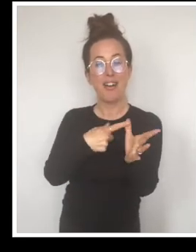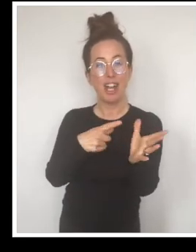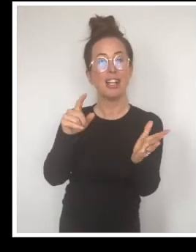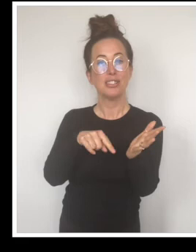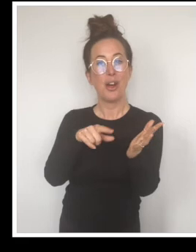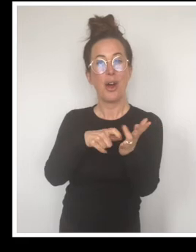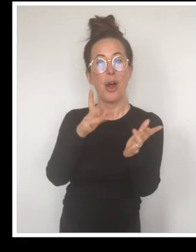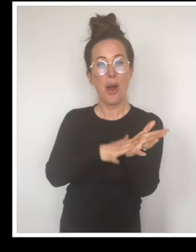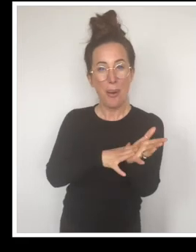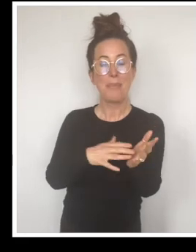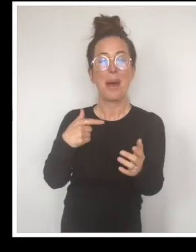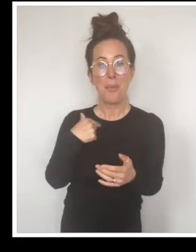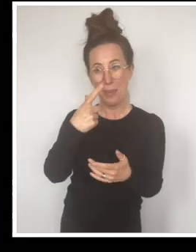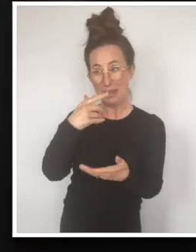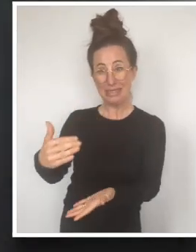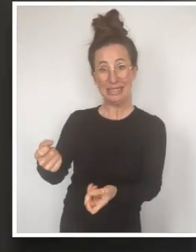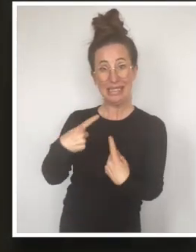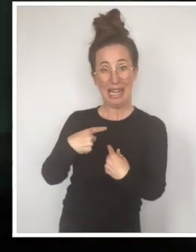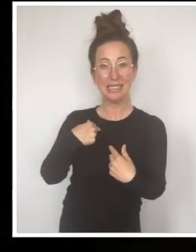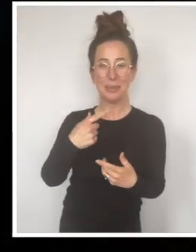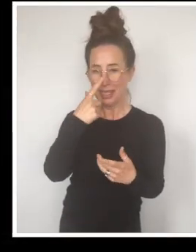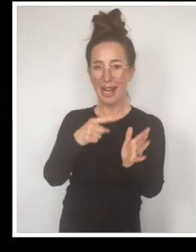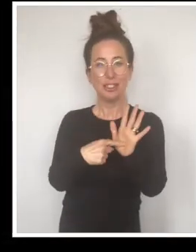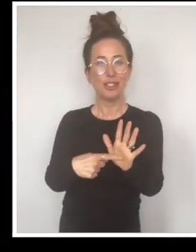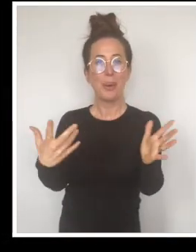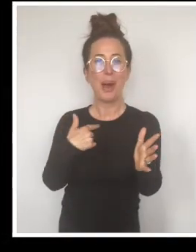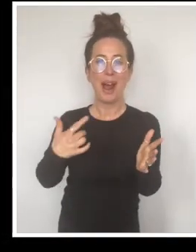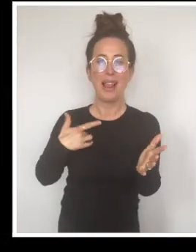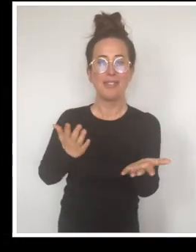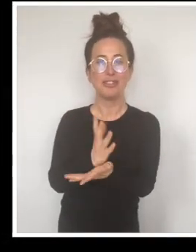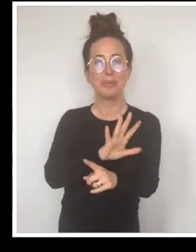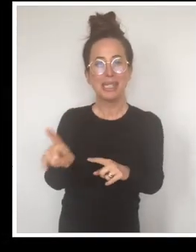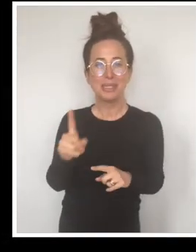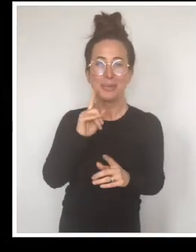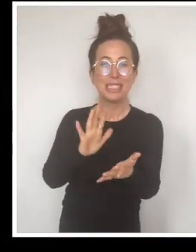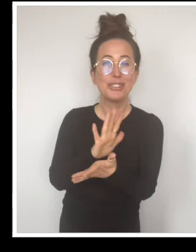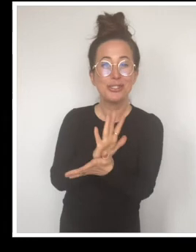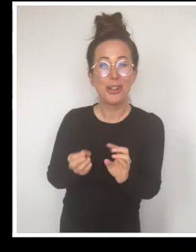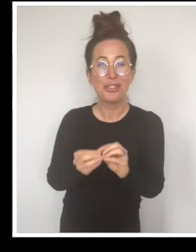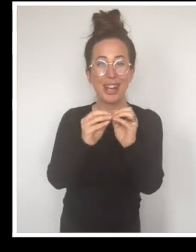info@hannaharia.com, and we'll be able to show your work on our live streams next week. Enjoy creating.